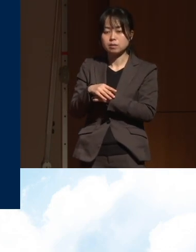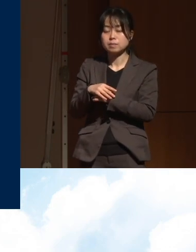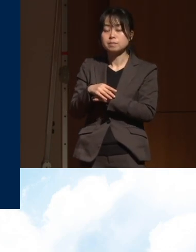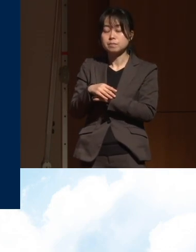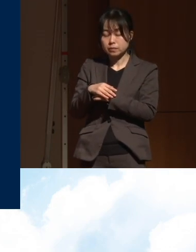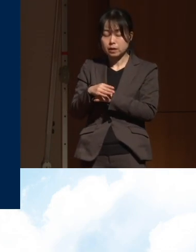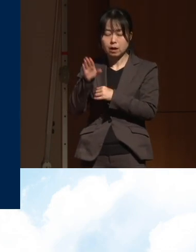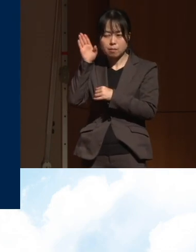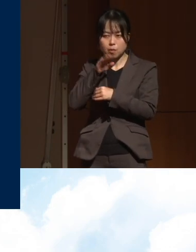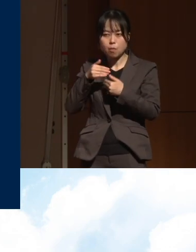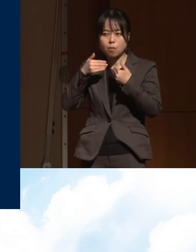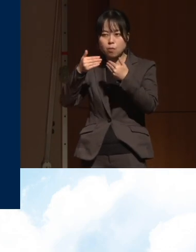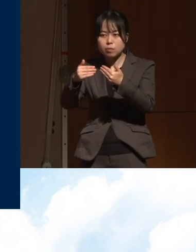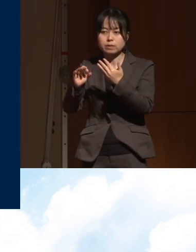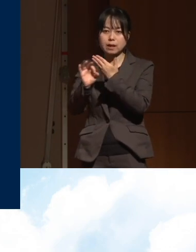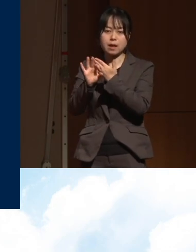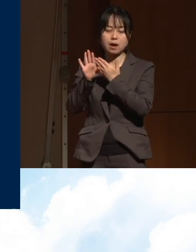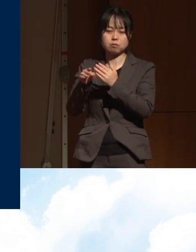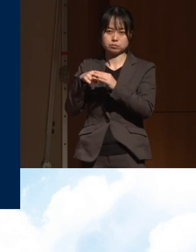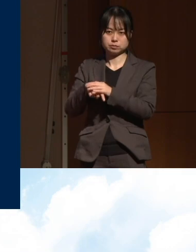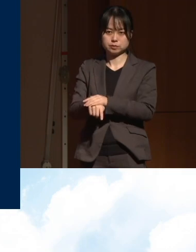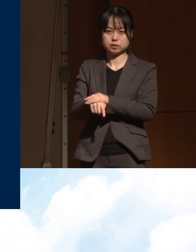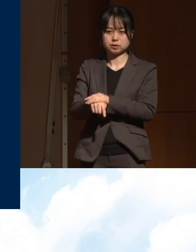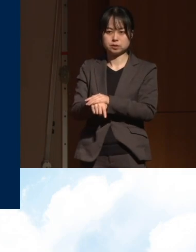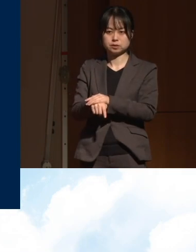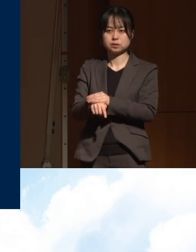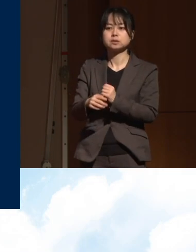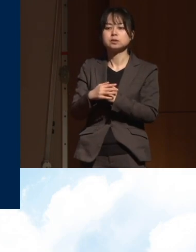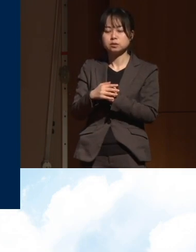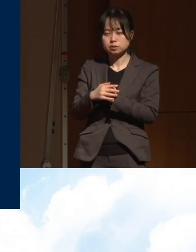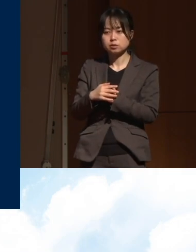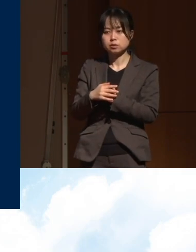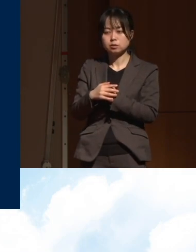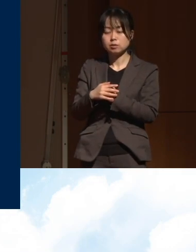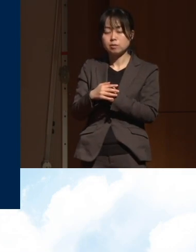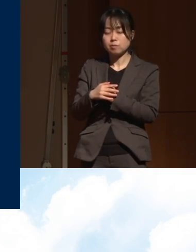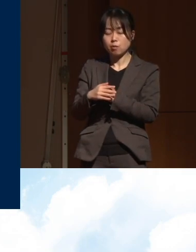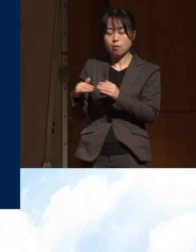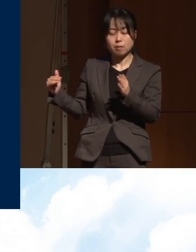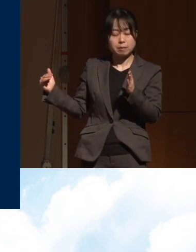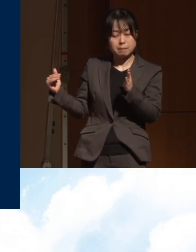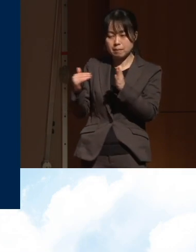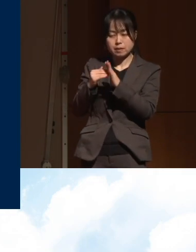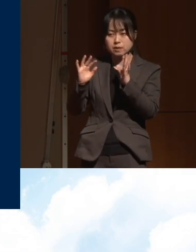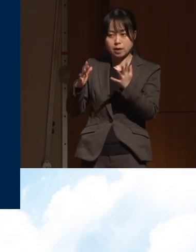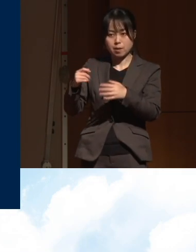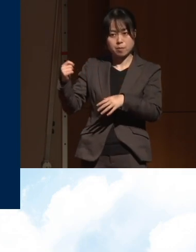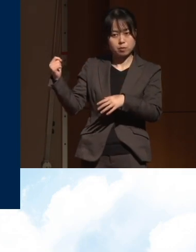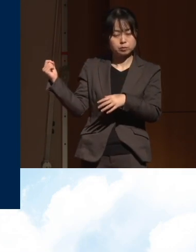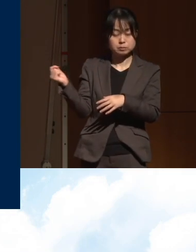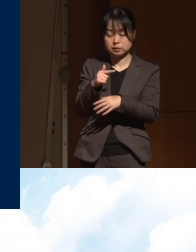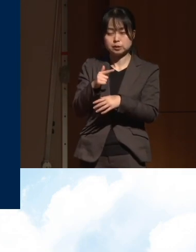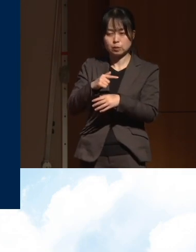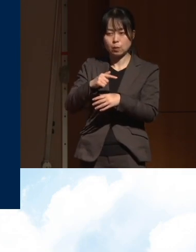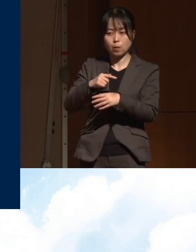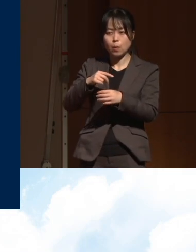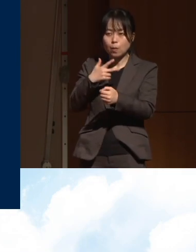was simply, it was amazing. It was the fastest that a vaccine had ever been developed, and it was far too slow.